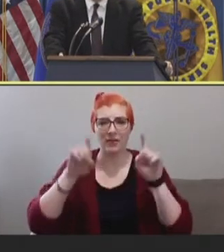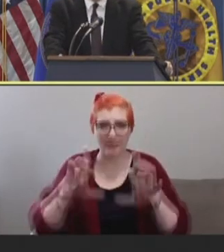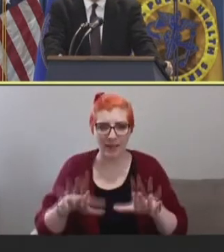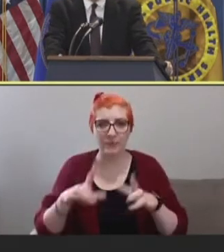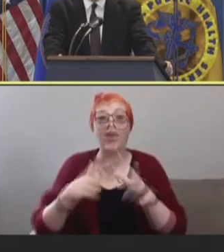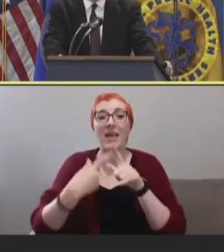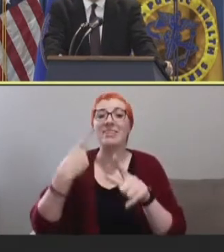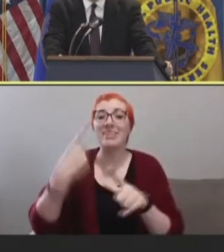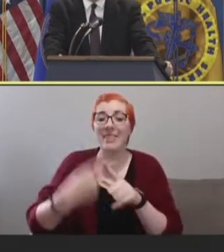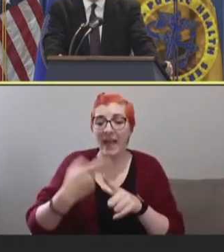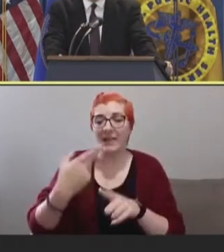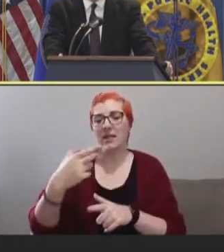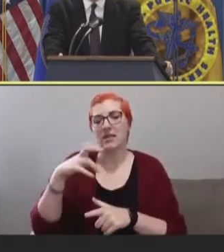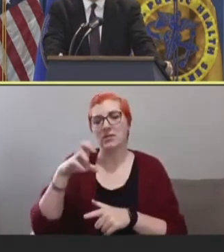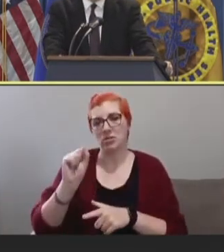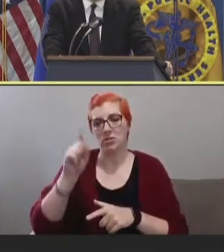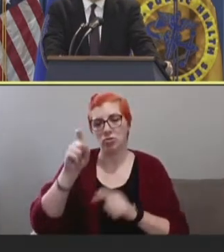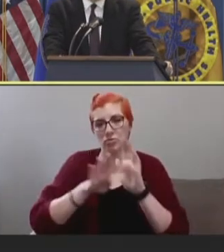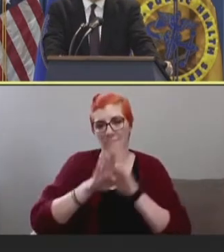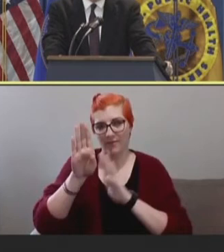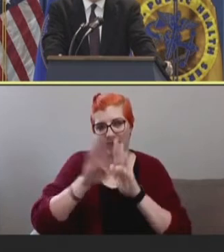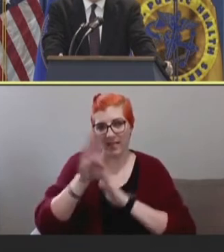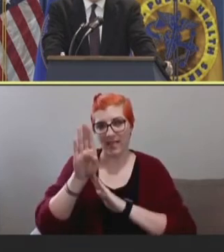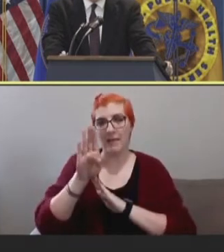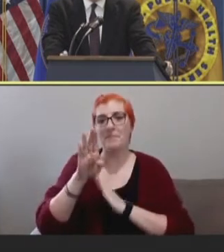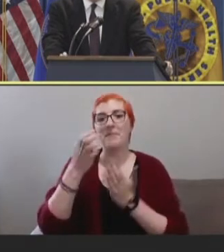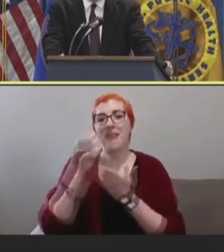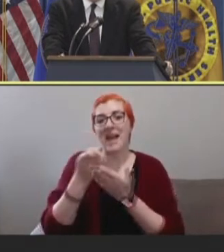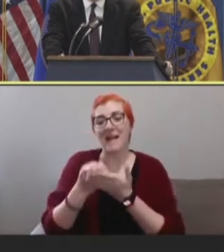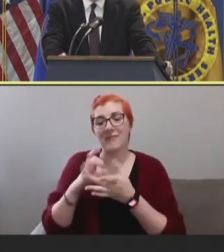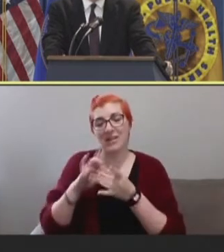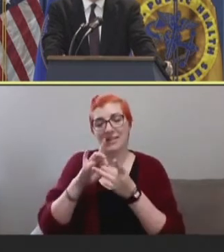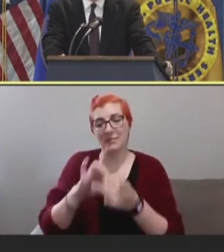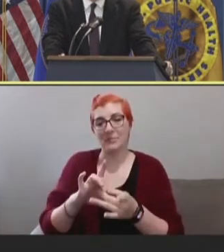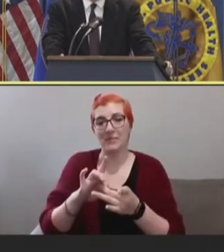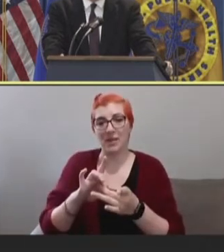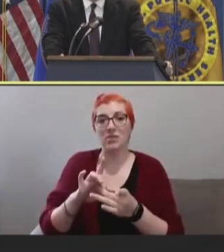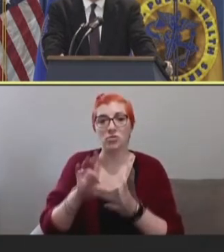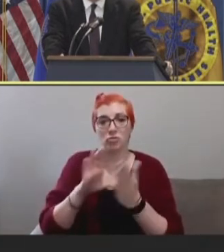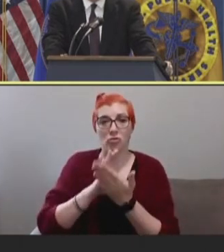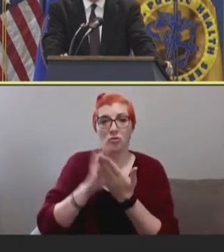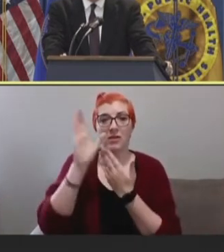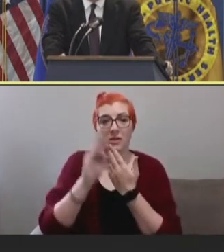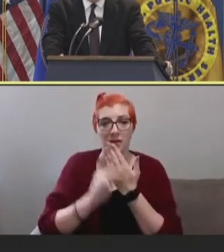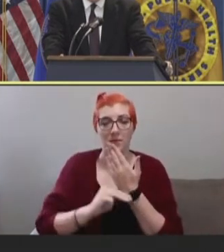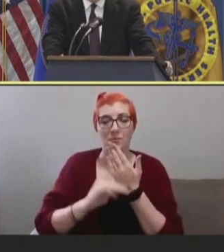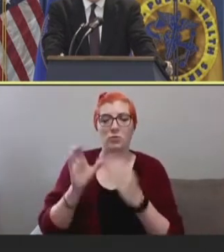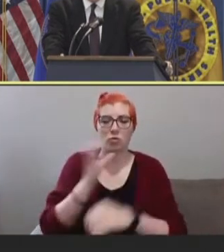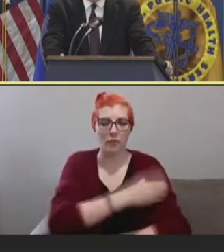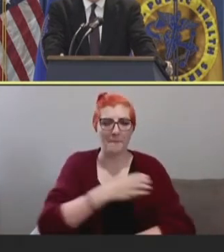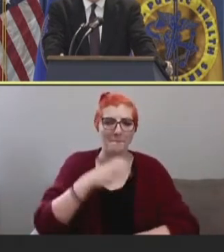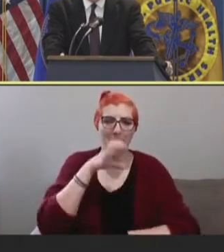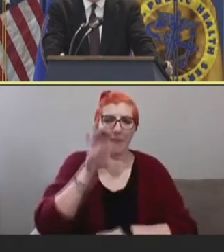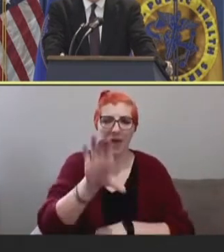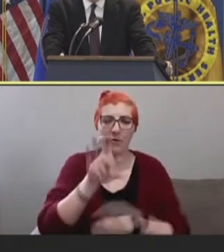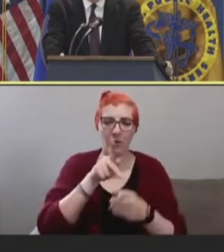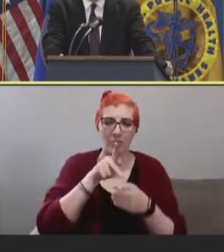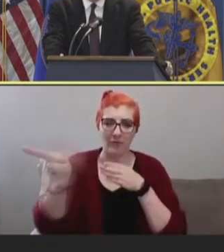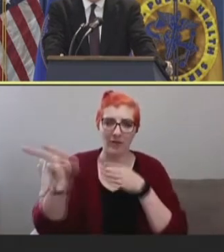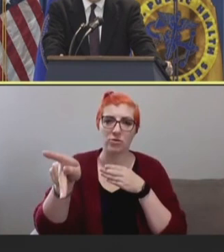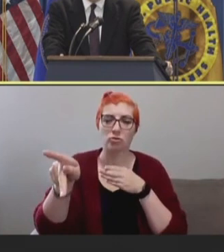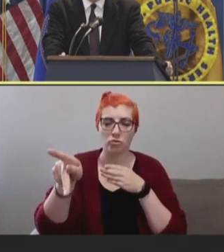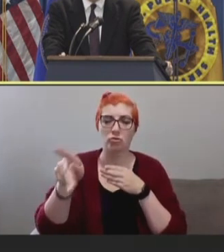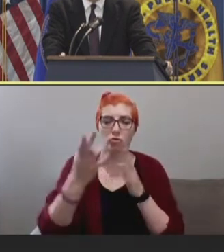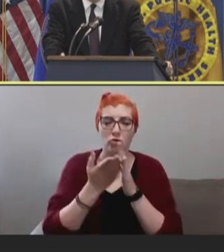develop evidence-based curricula and exam questions to empower clinical professionals throughout their careers with the most